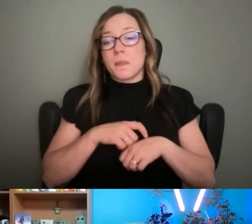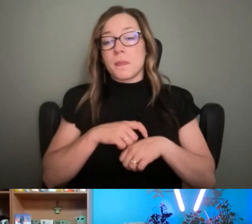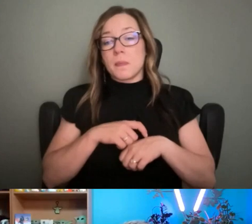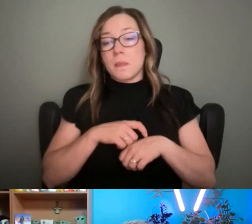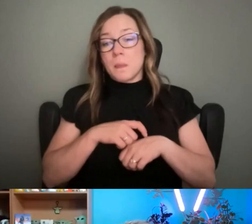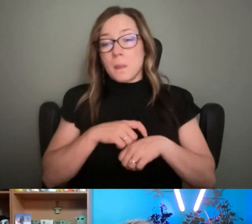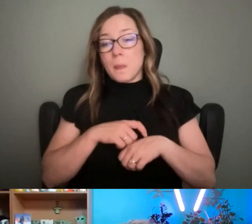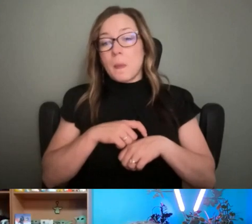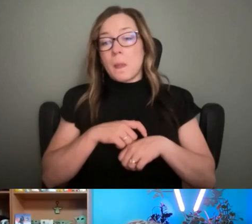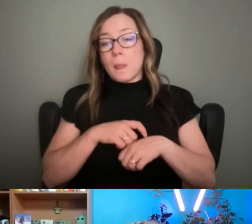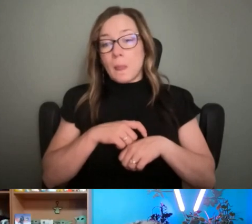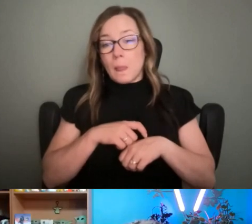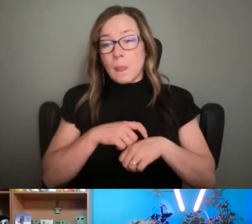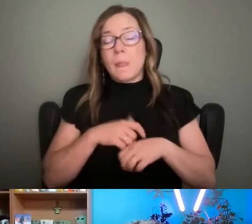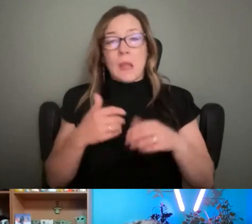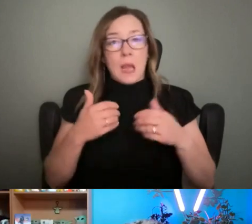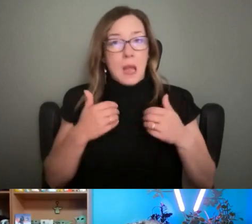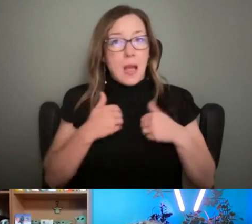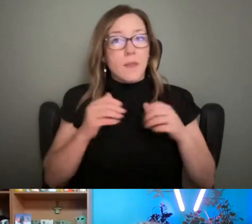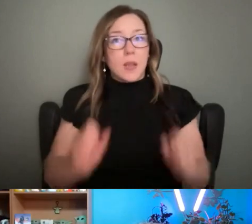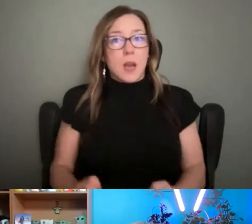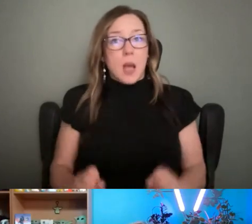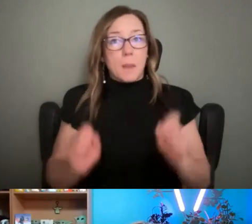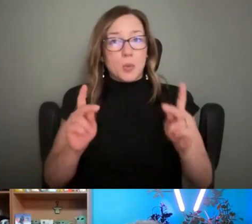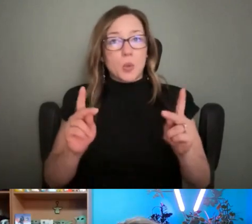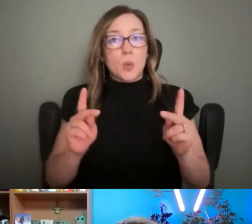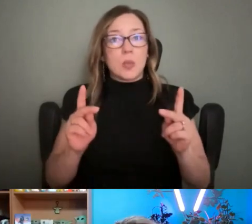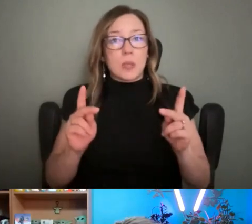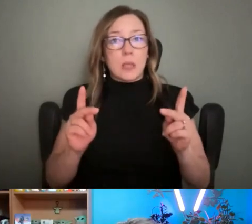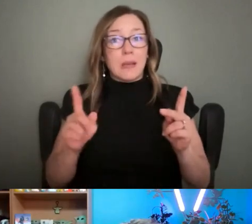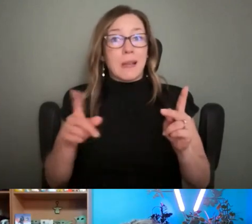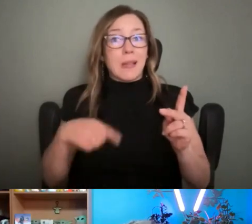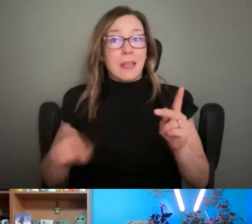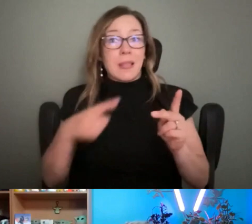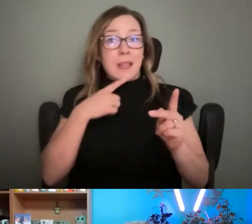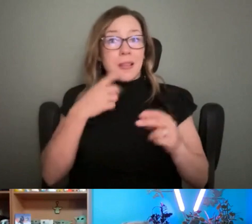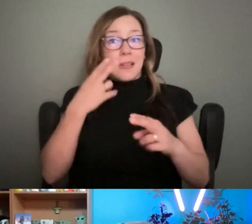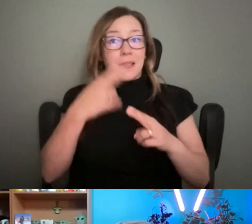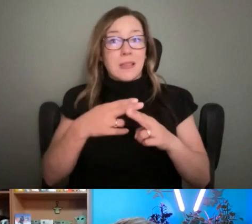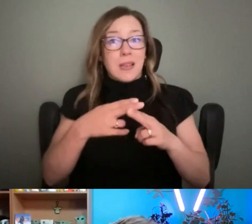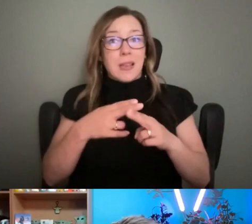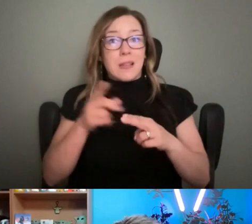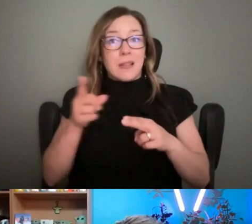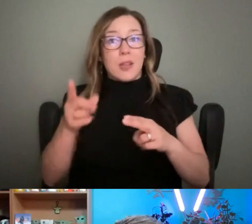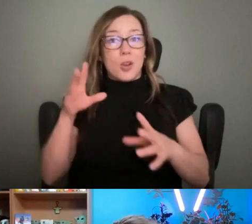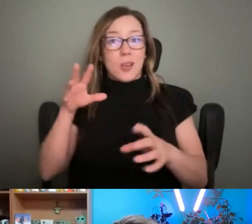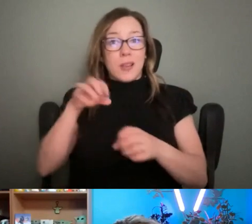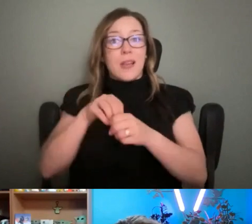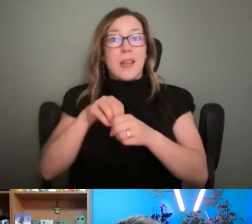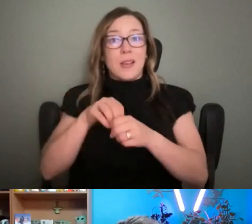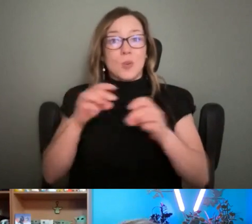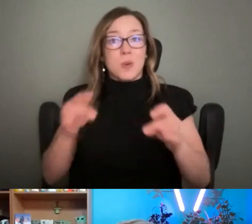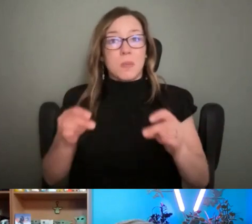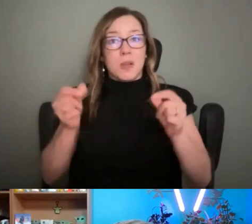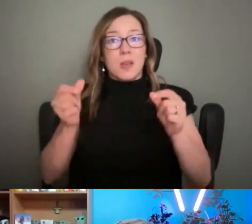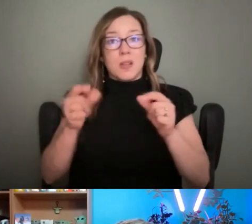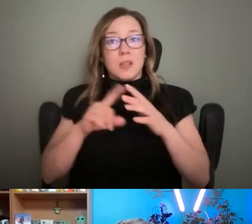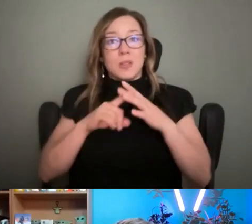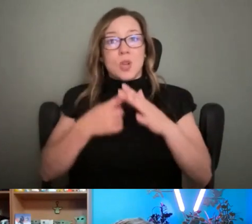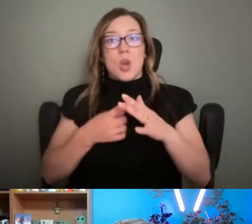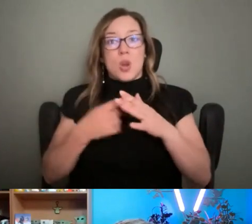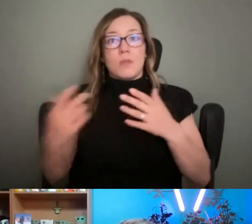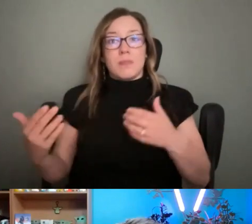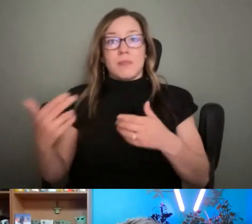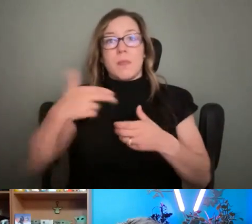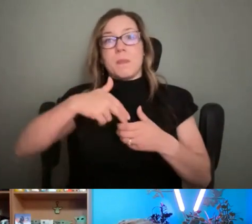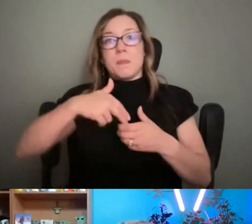having an opportunity for them to, once they state they're engaged, to immediately start that onboarding process and